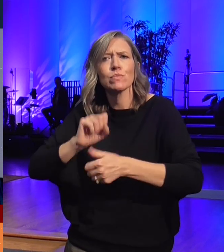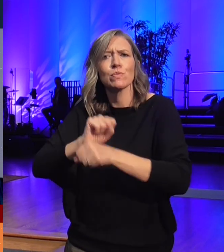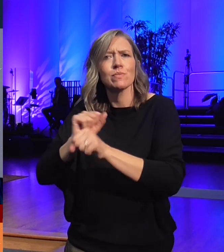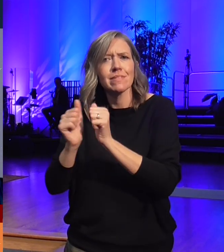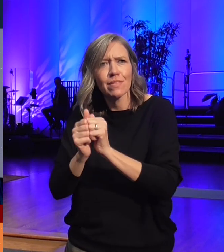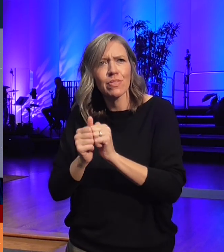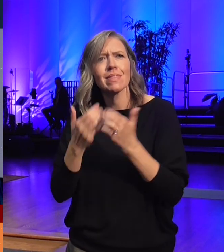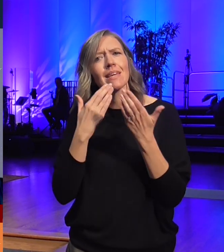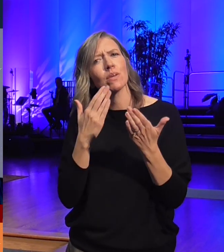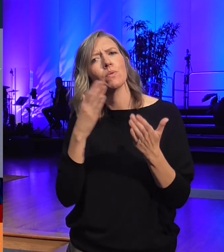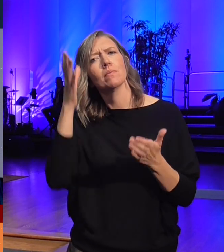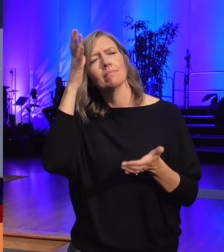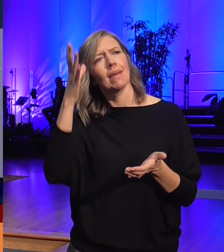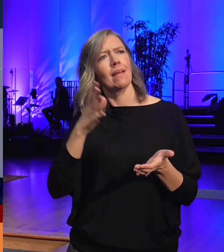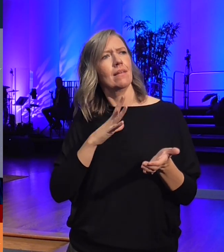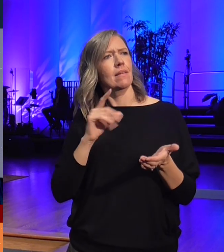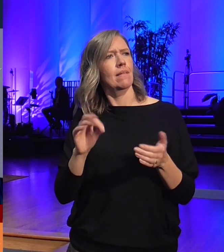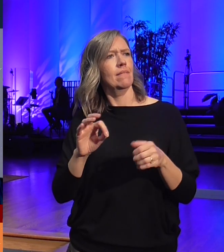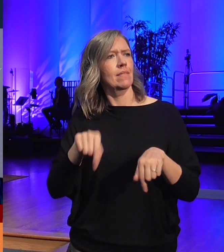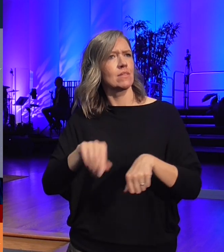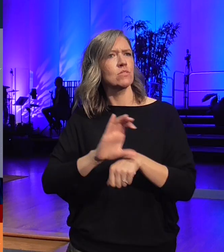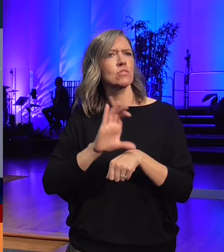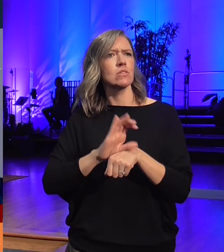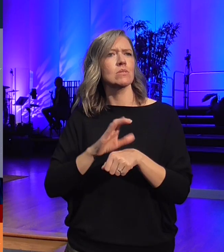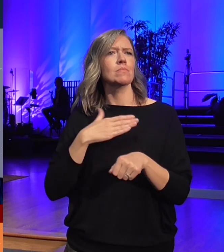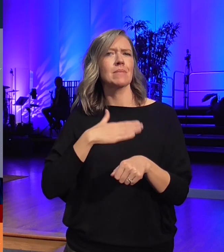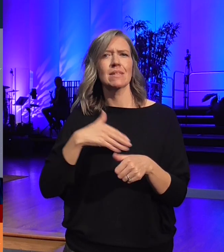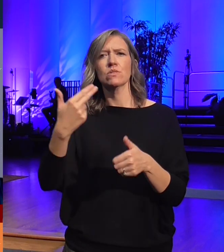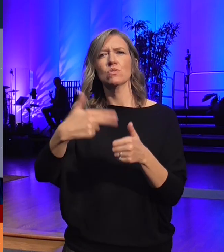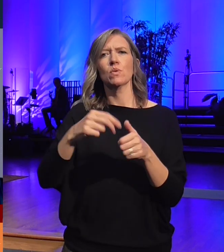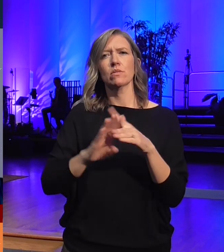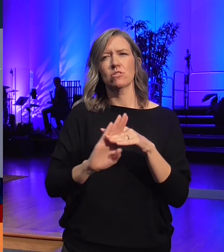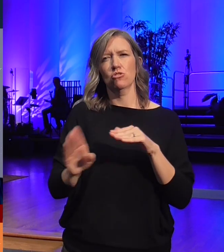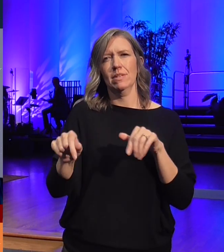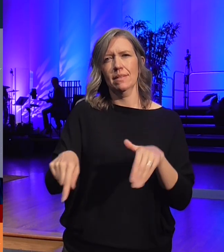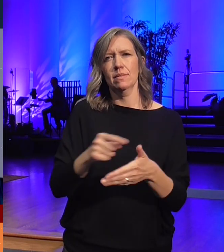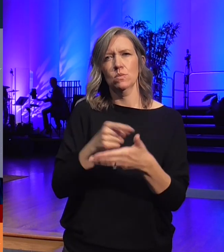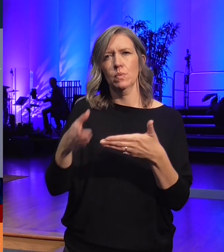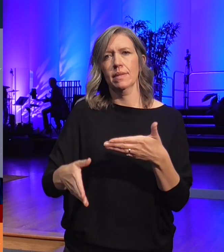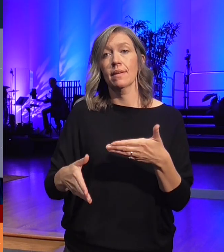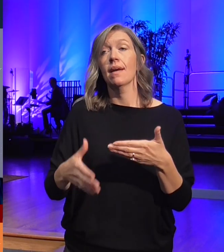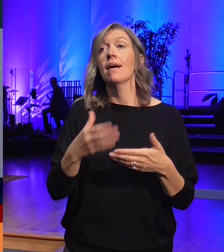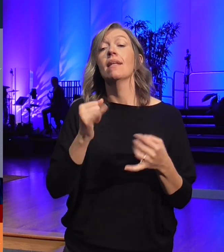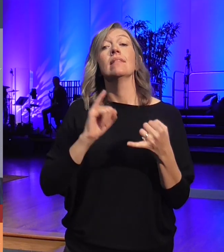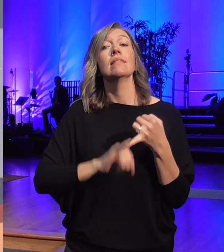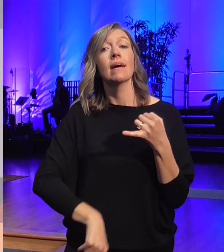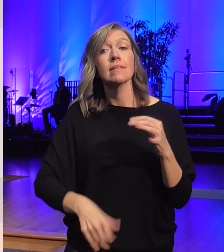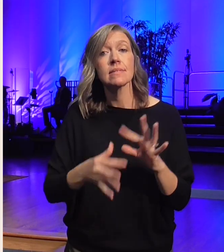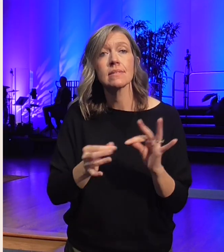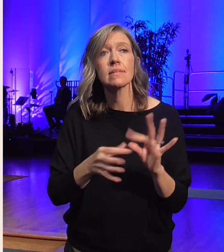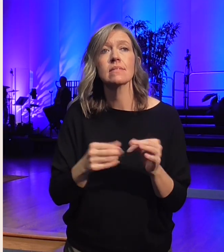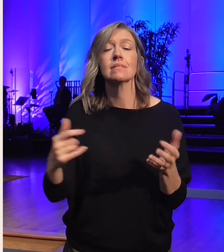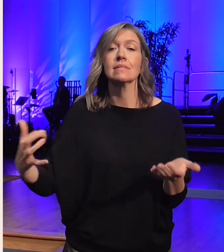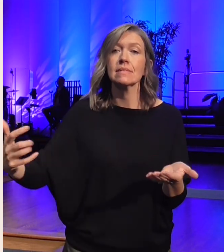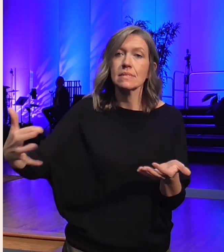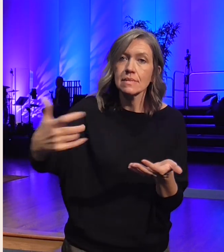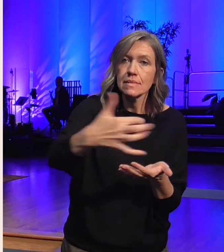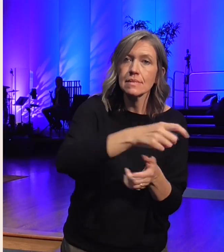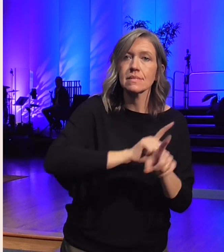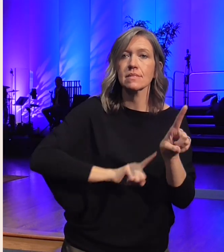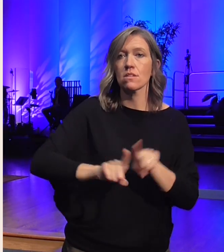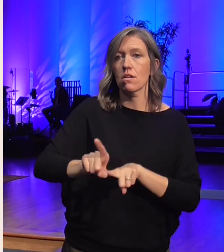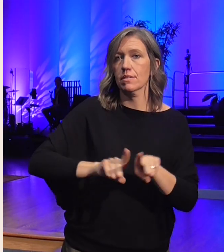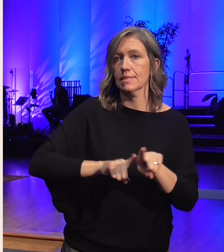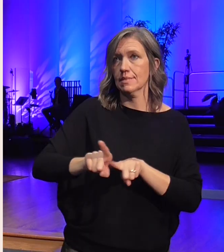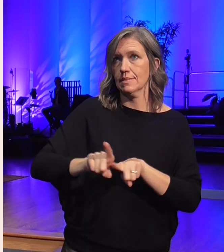Mile High Church, and please be with us this weekend for that retreat. And lastly, we are gathering socks. Our outreach program is